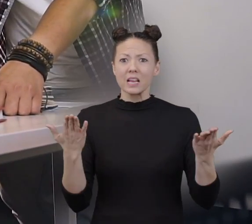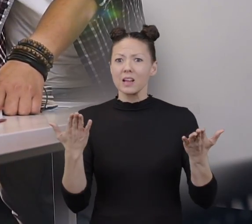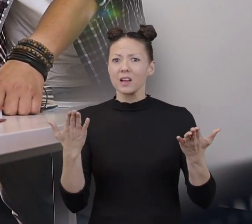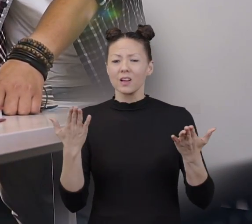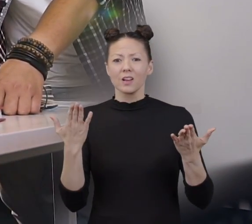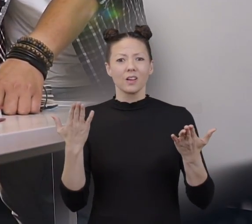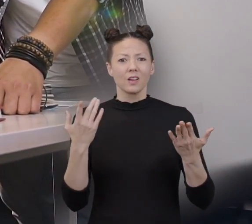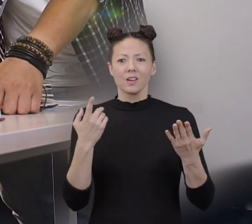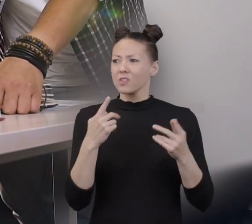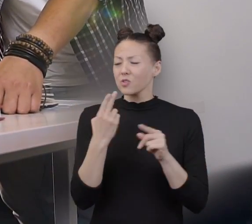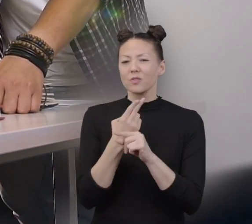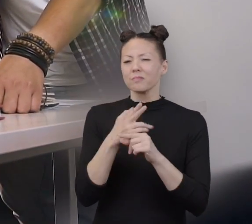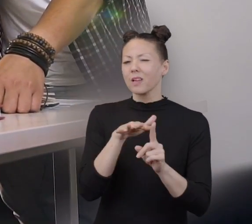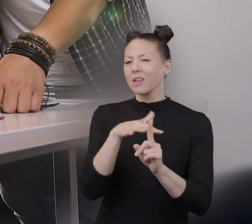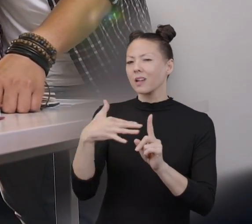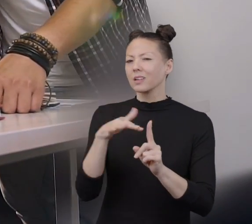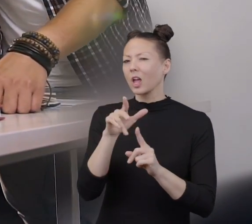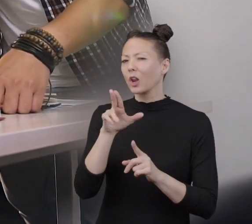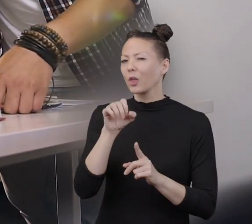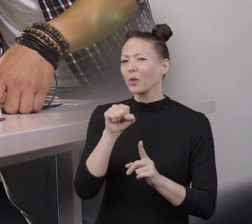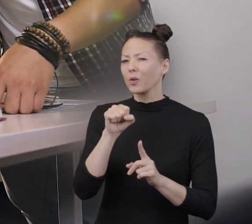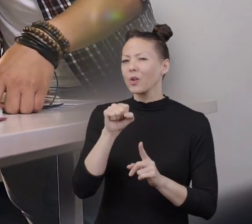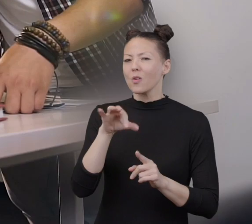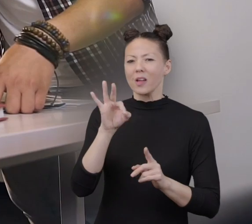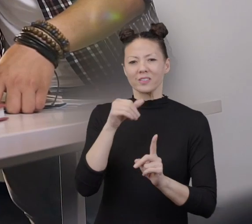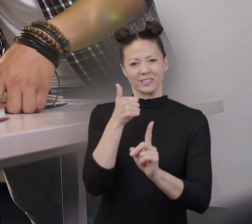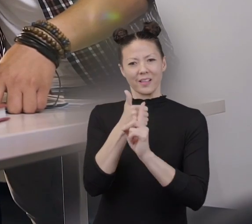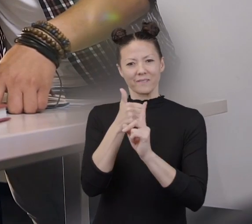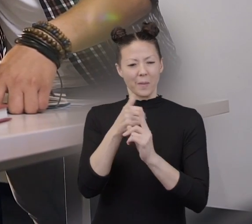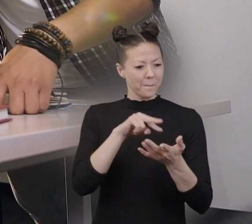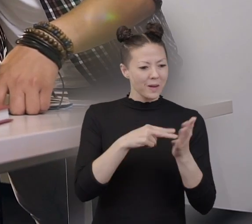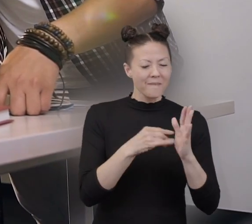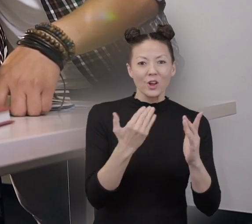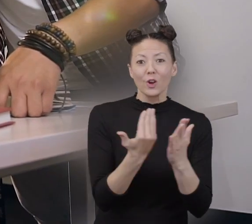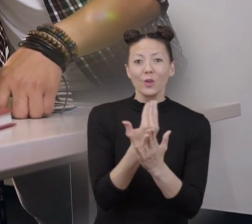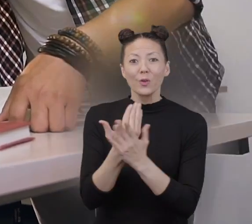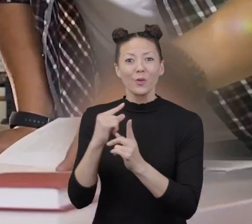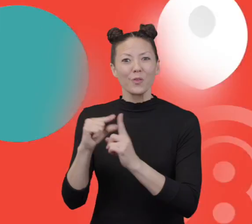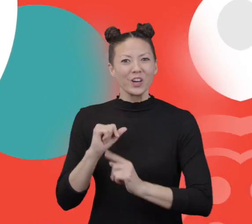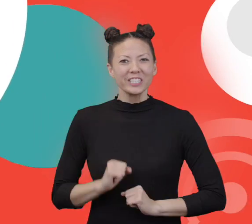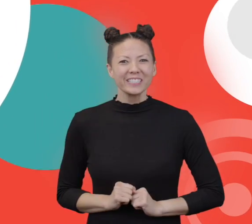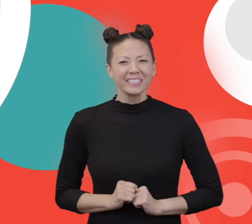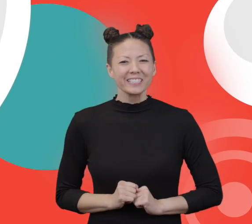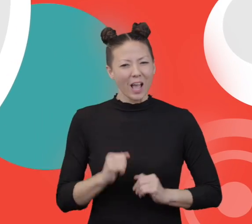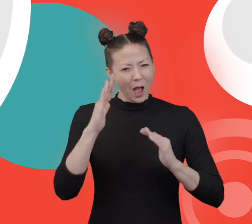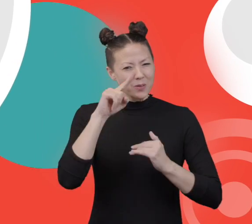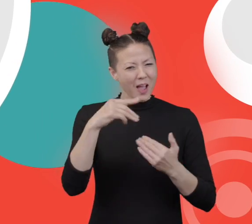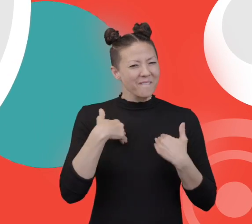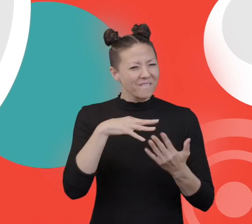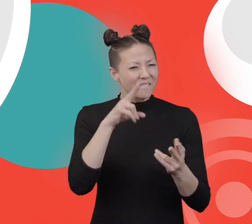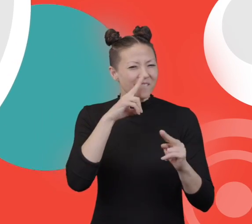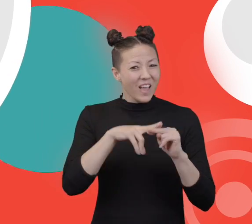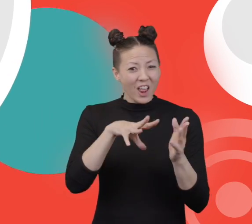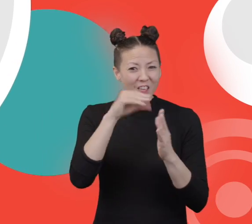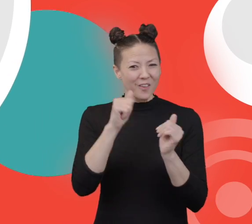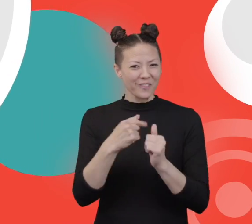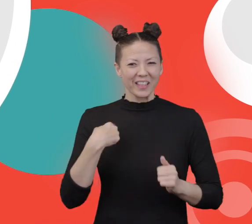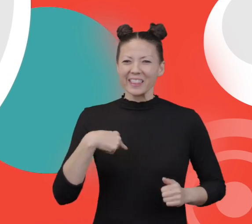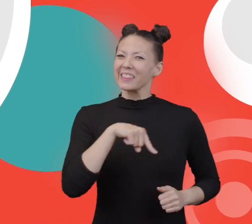around, using context clues is a great way to discover the meaning of new words. Hope you had fun learning with